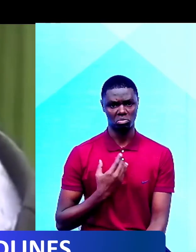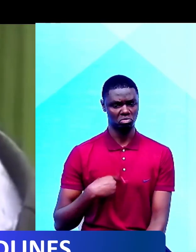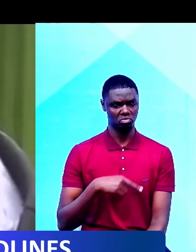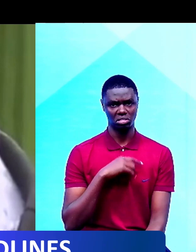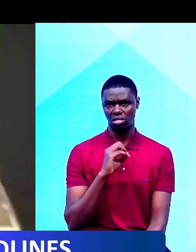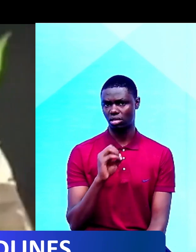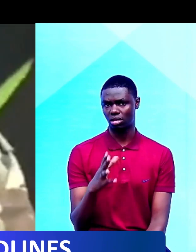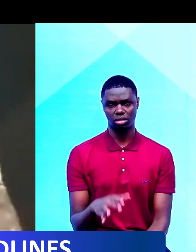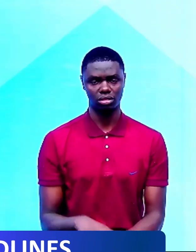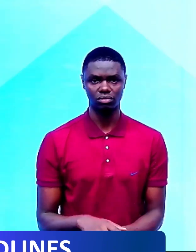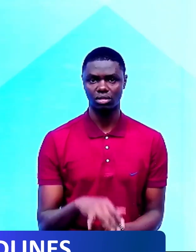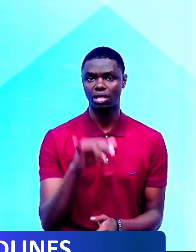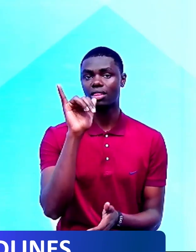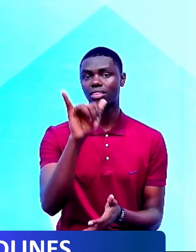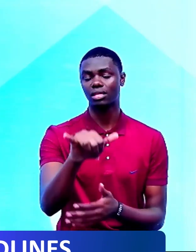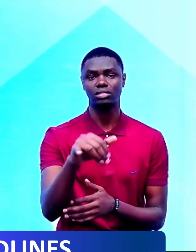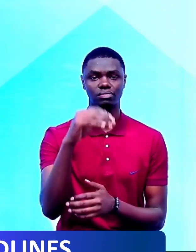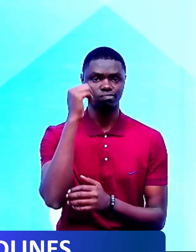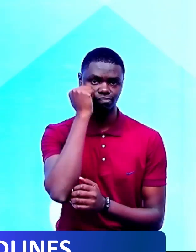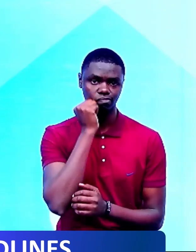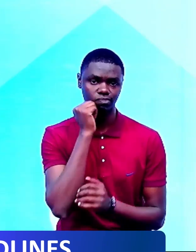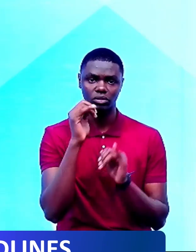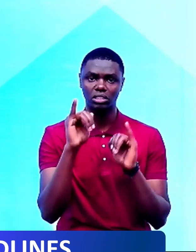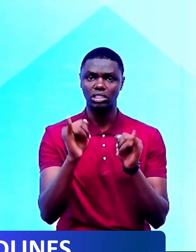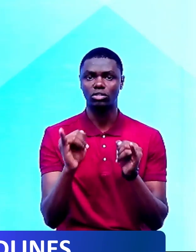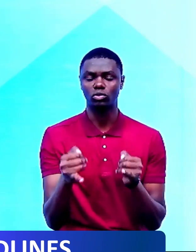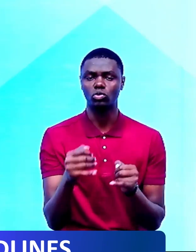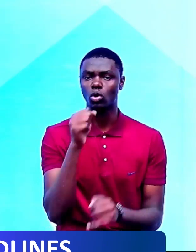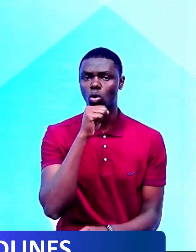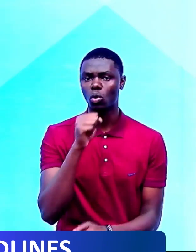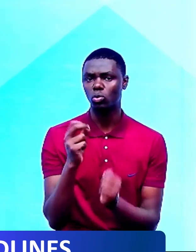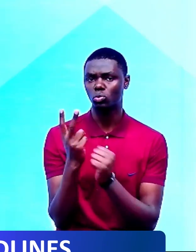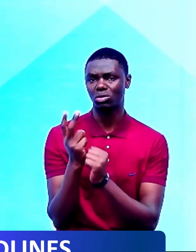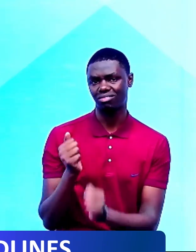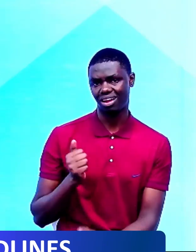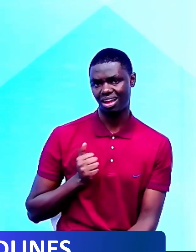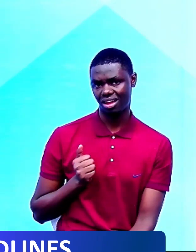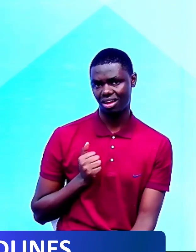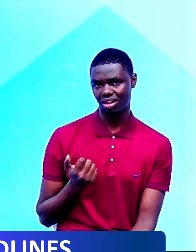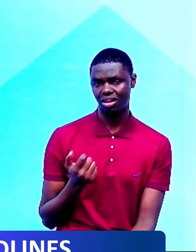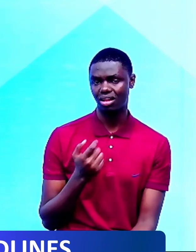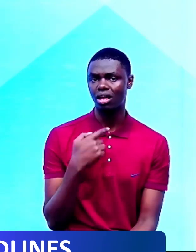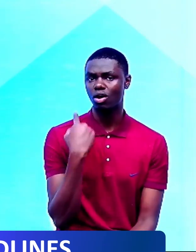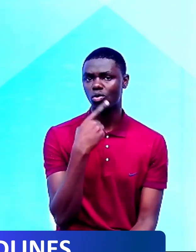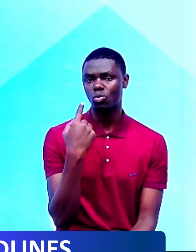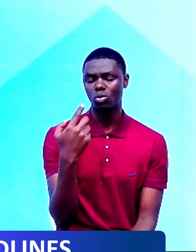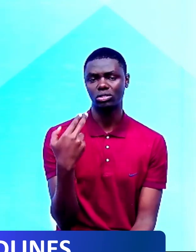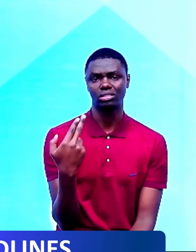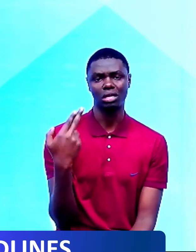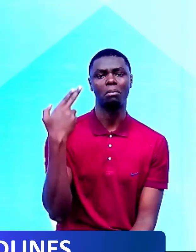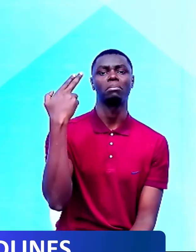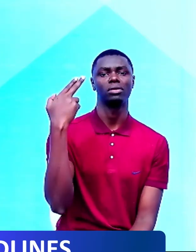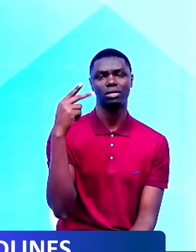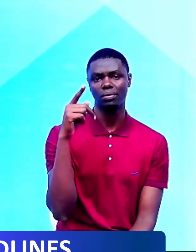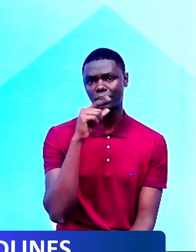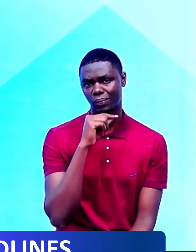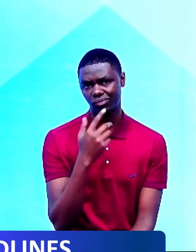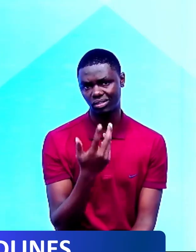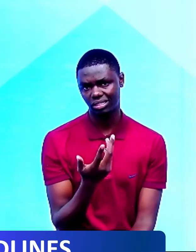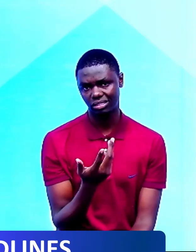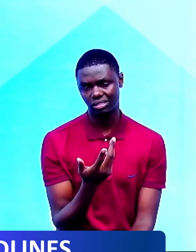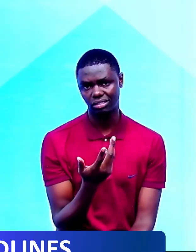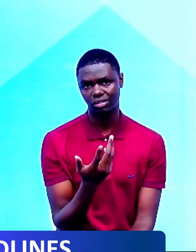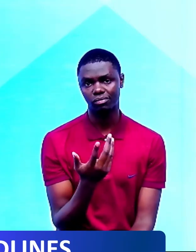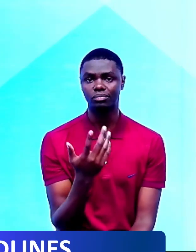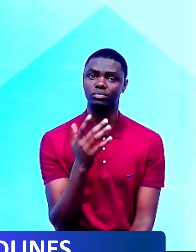kutupa lambirambi. To have a 12-year-old girl who was caught mid crossfire.